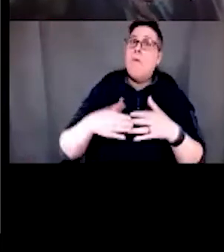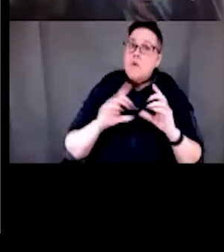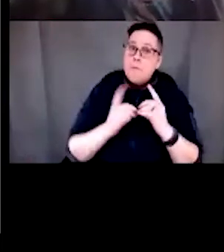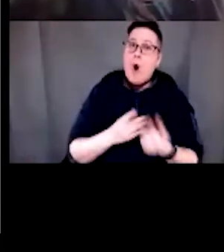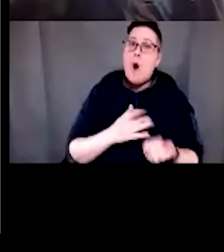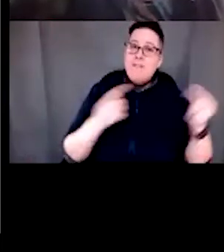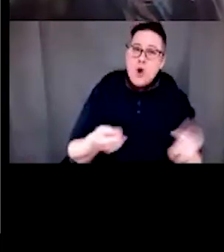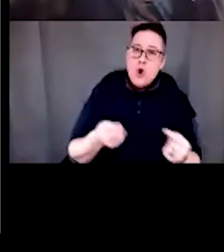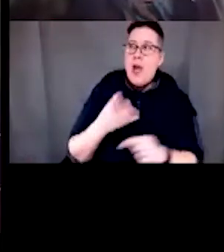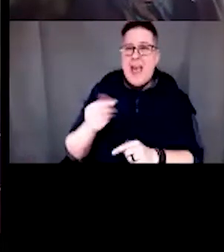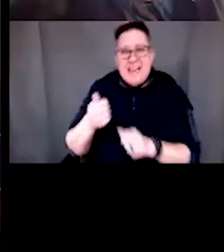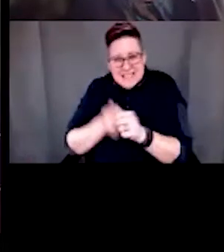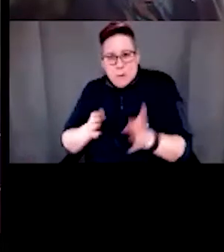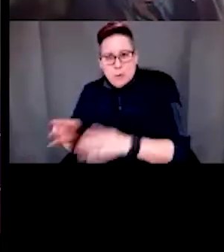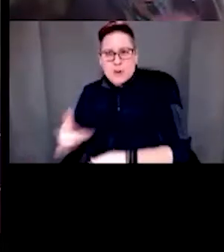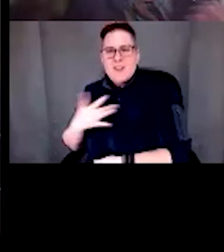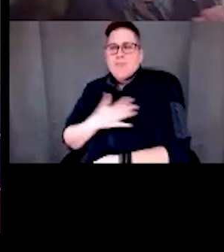us individually.